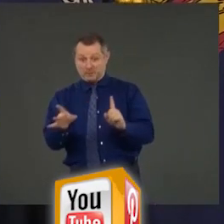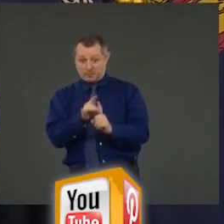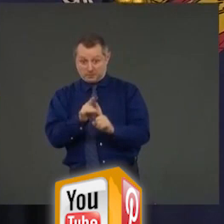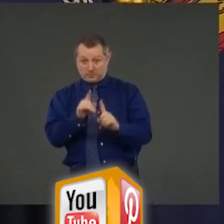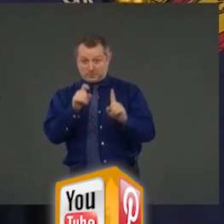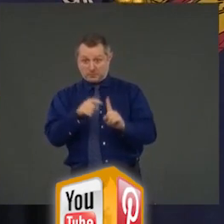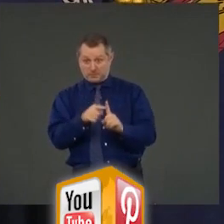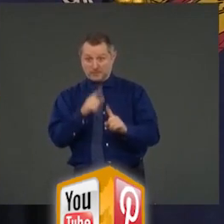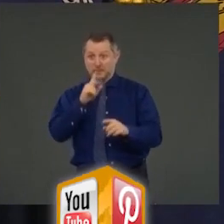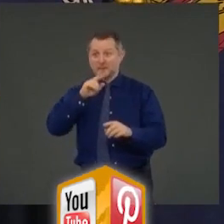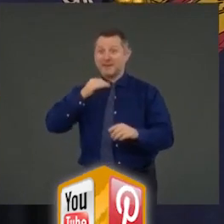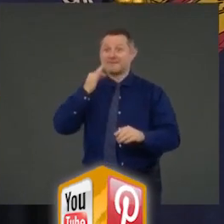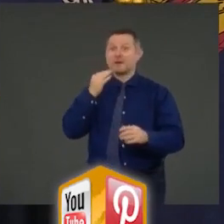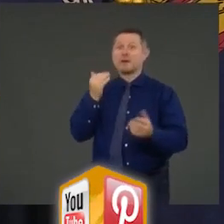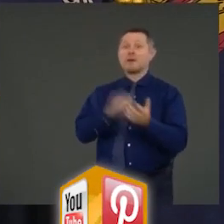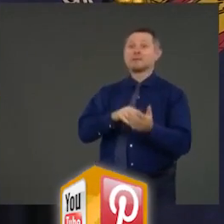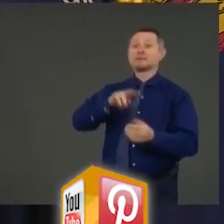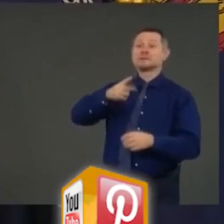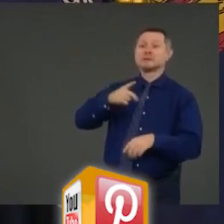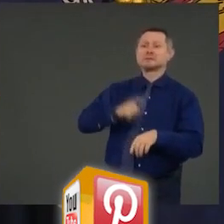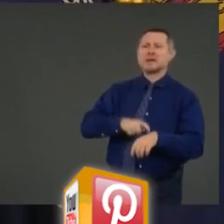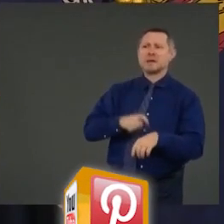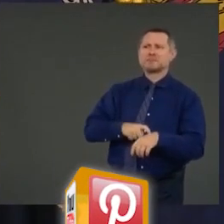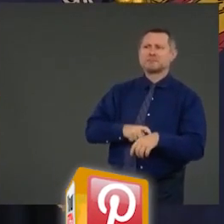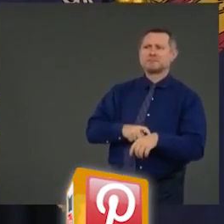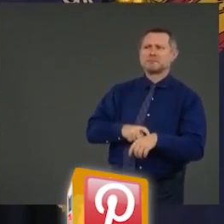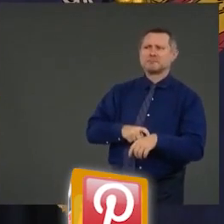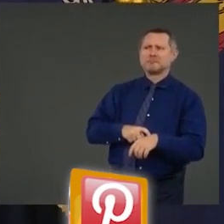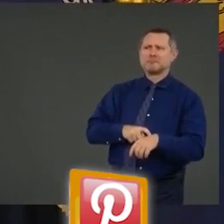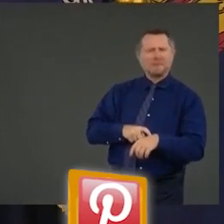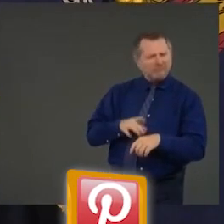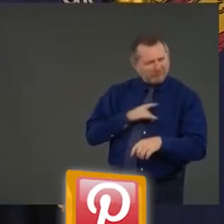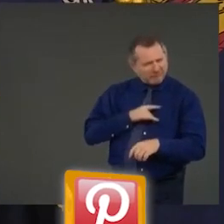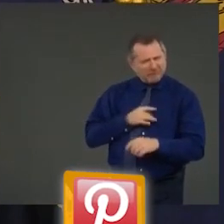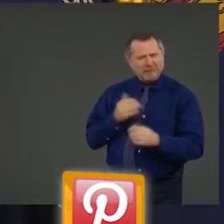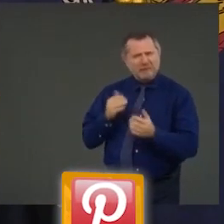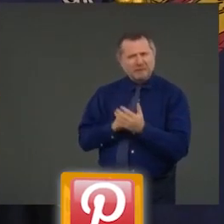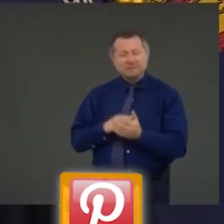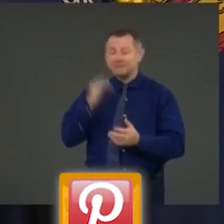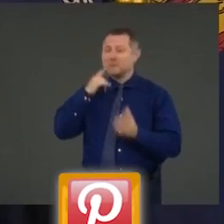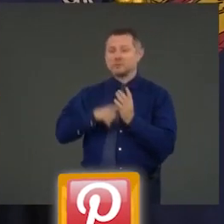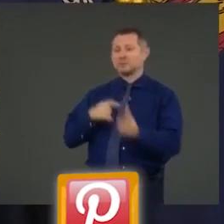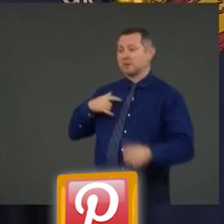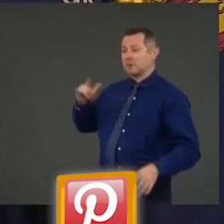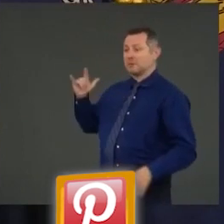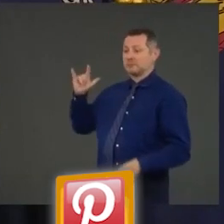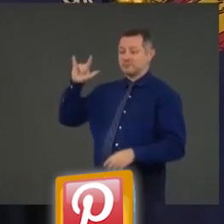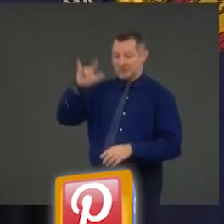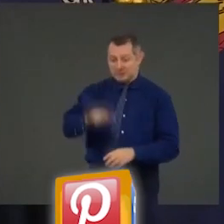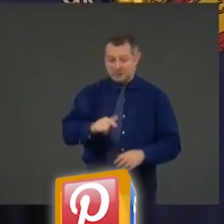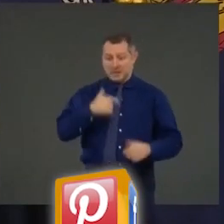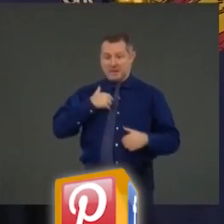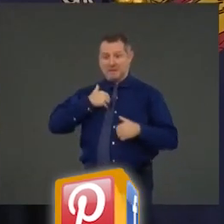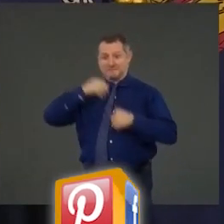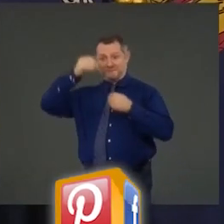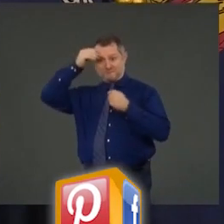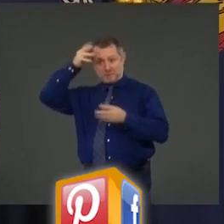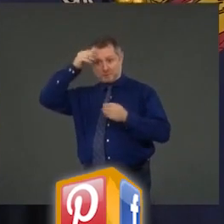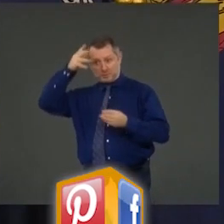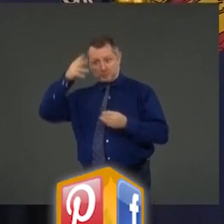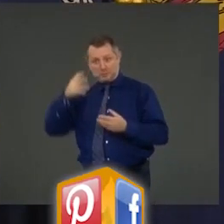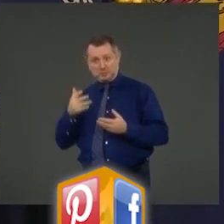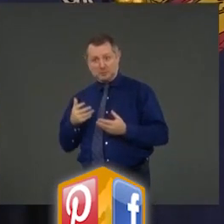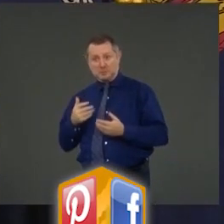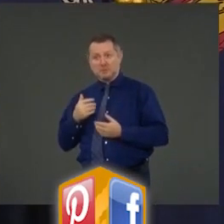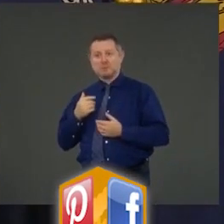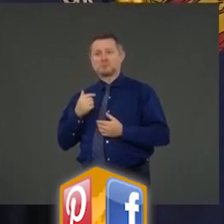with them? You know what I mean? You come in on a flight, I have your info. I'm not going to know what happens unless